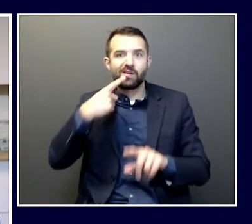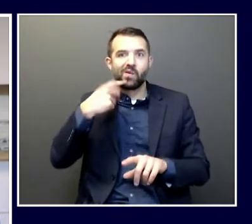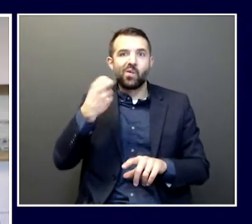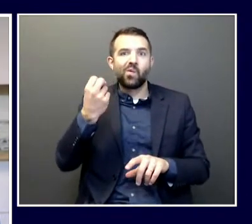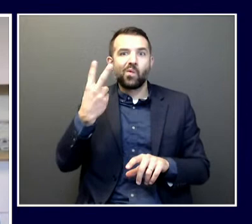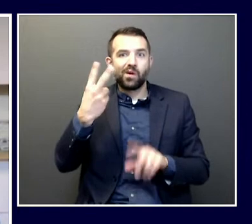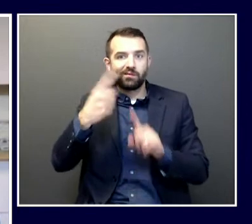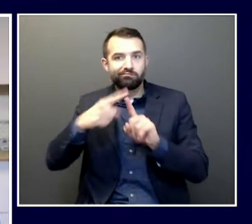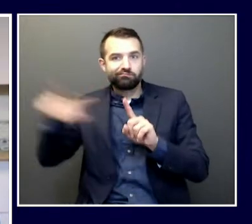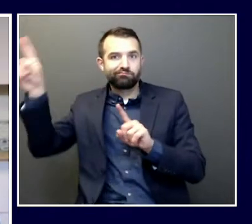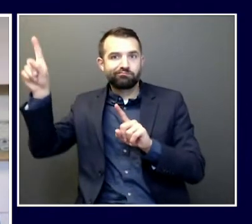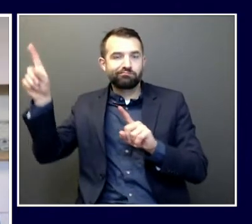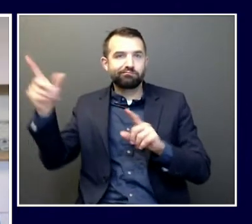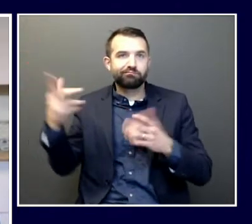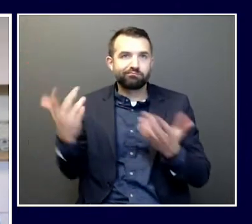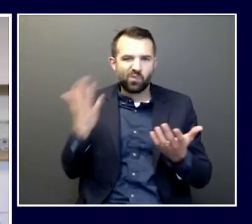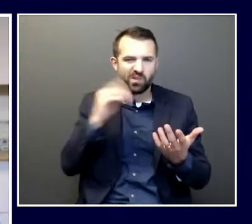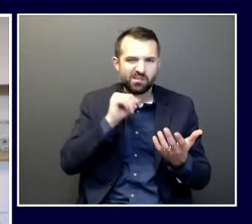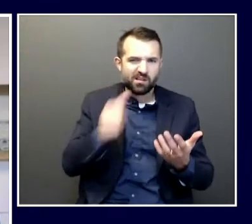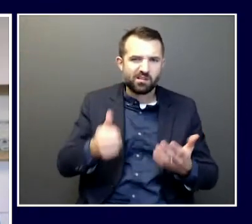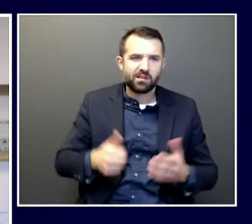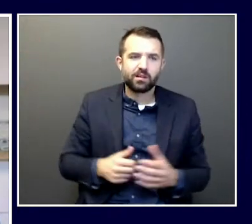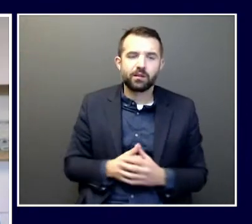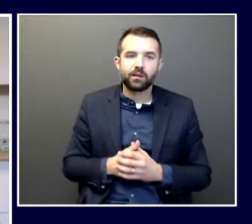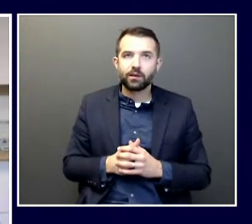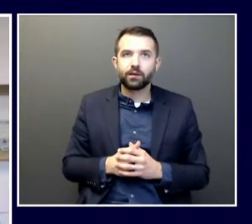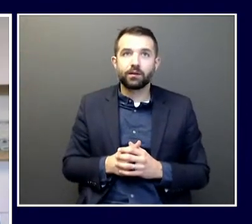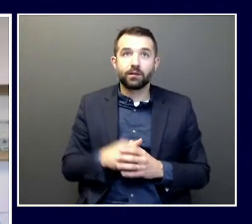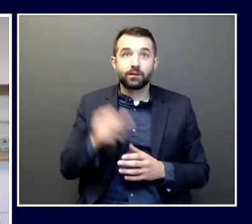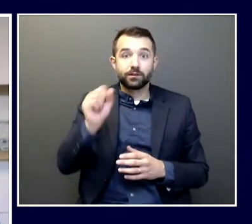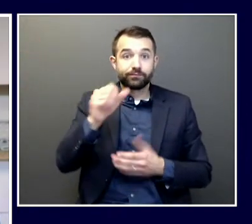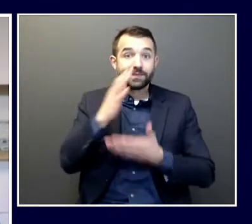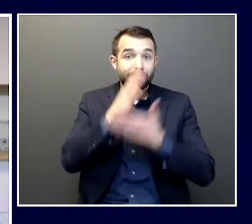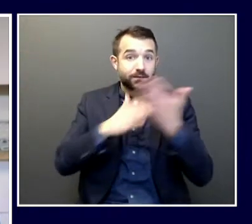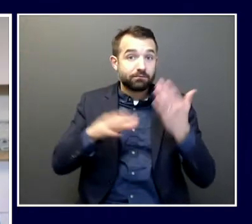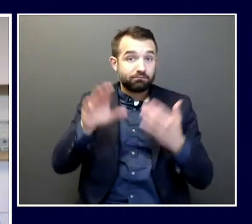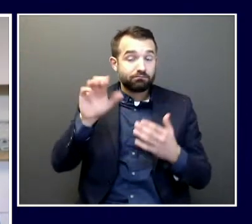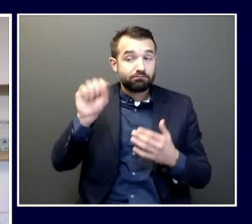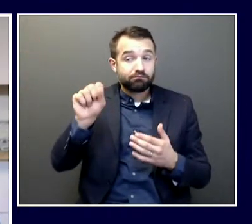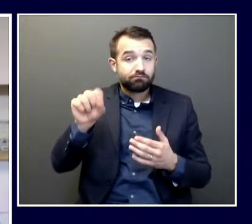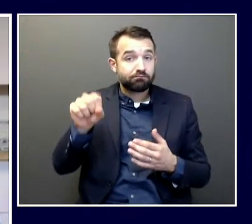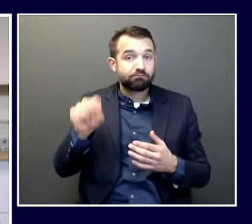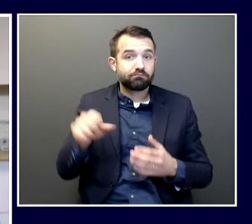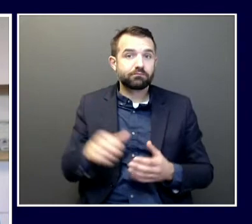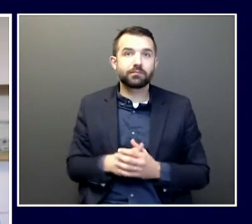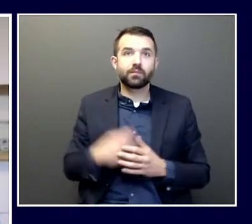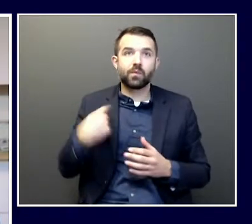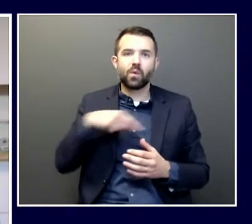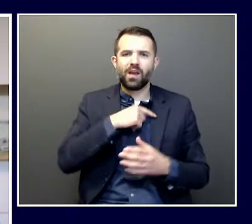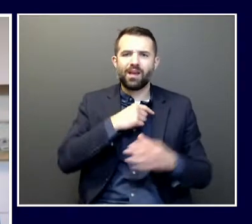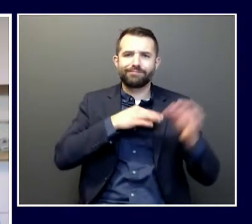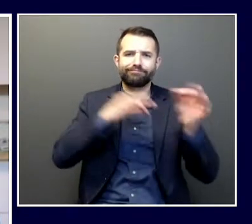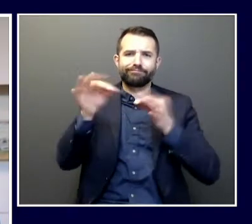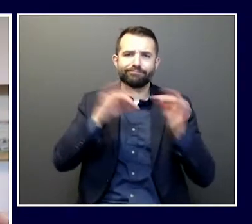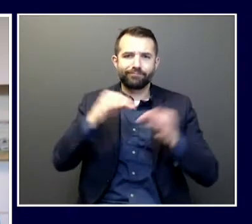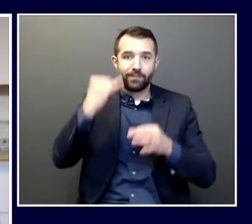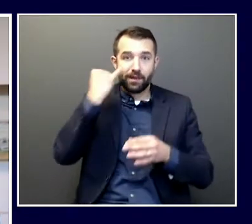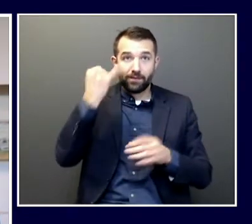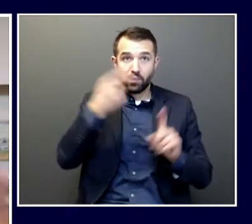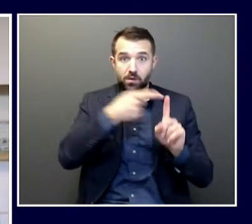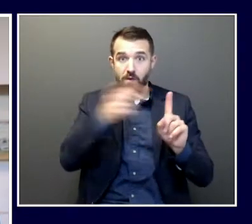Joe, is if it is within your purview and workflow, not purview, if it's within your workflow to